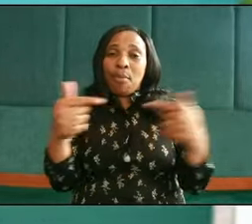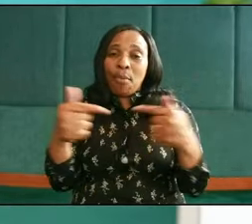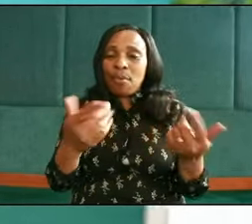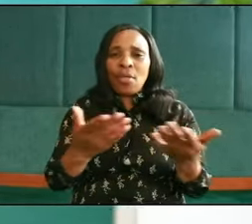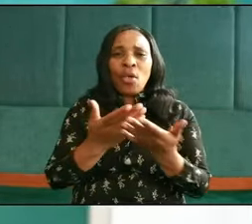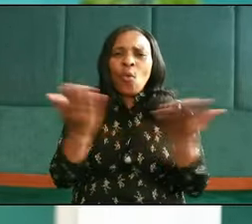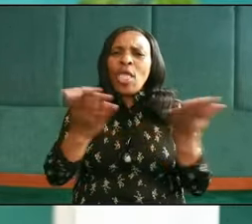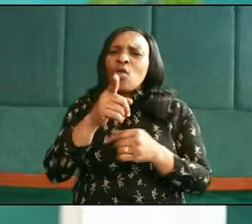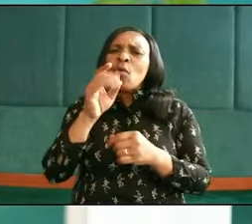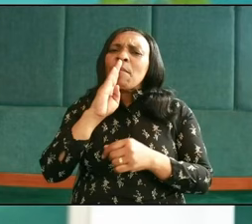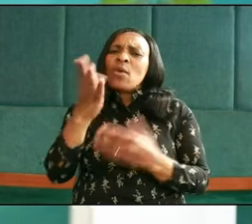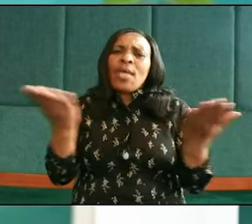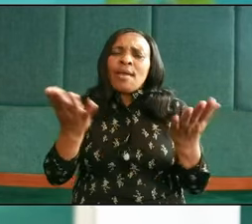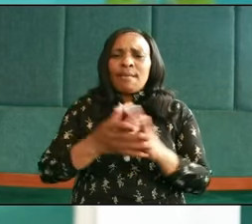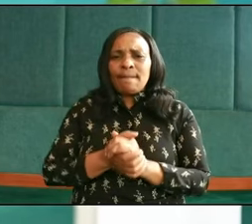be?